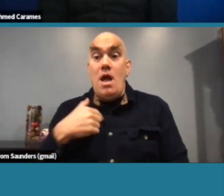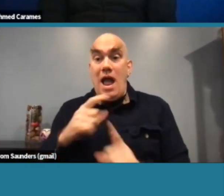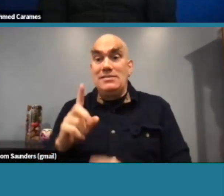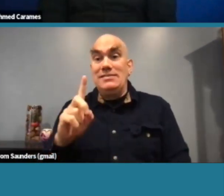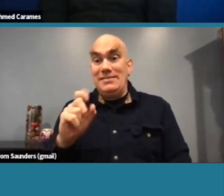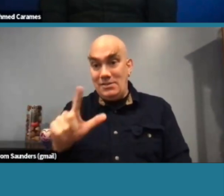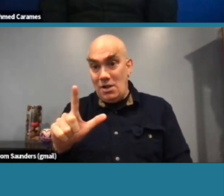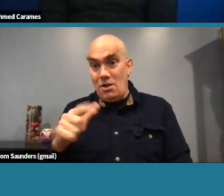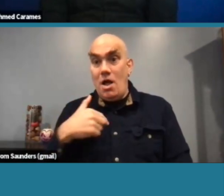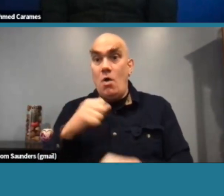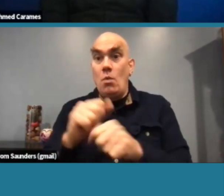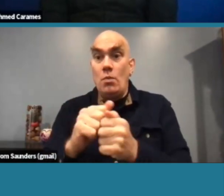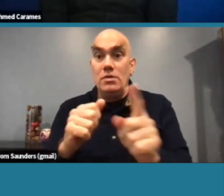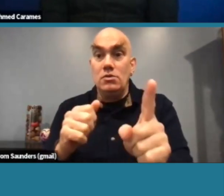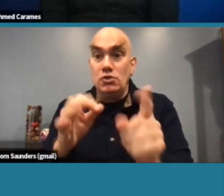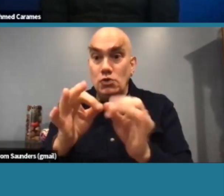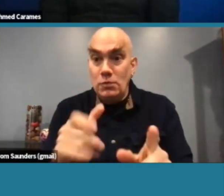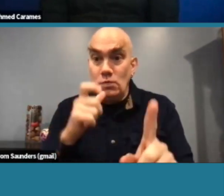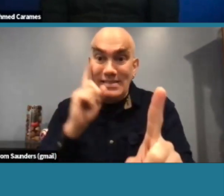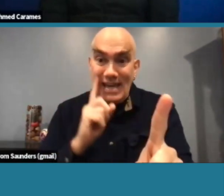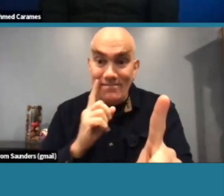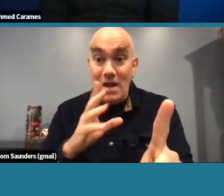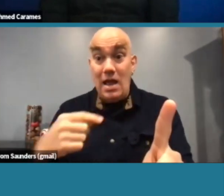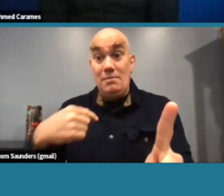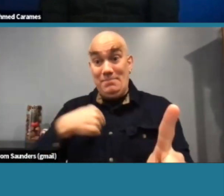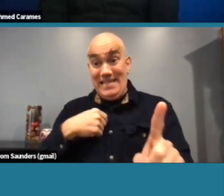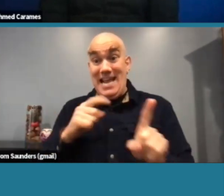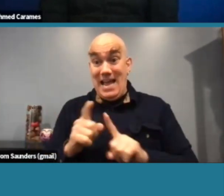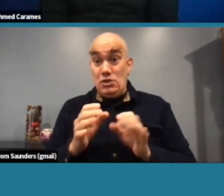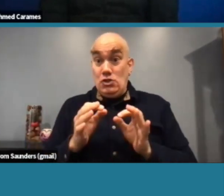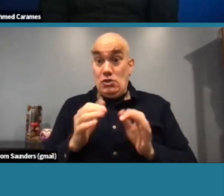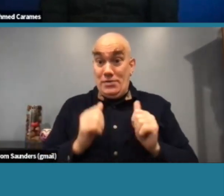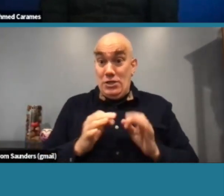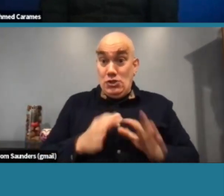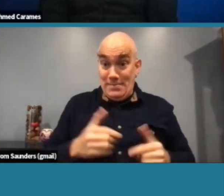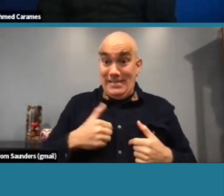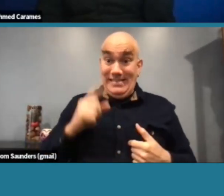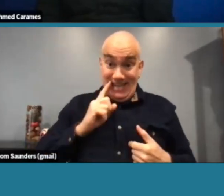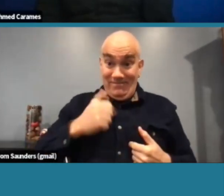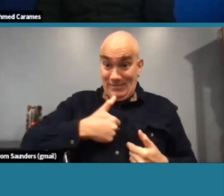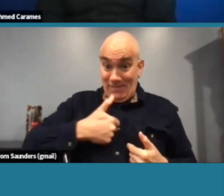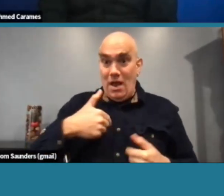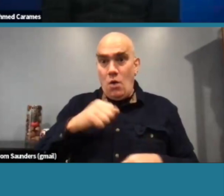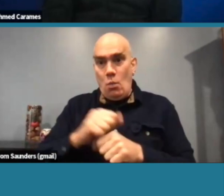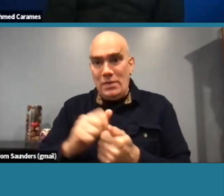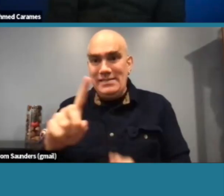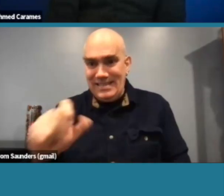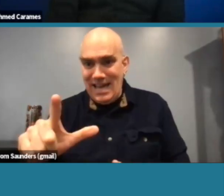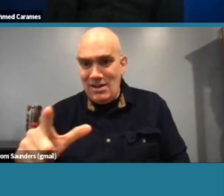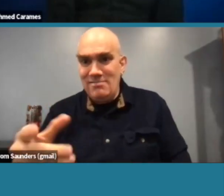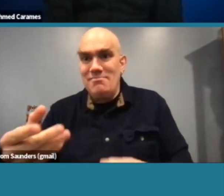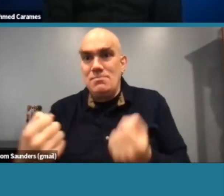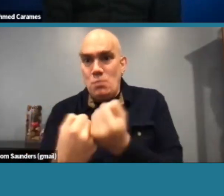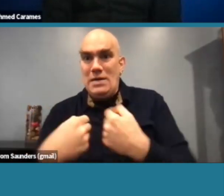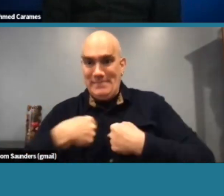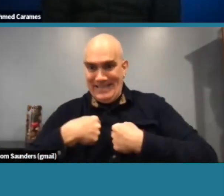I also work with deaf interpreters as well. So I'll work with an interpreter who's deaf while being a